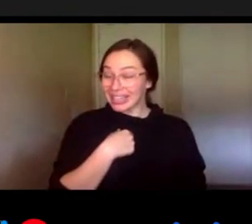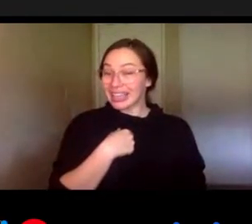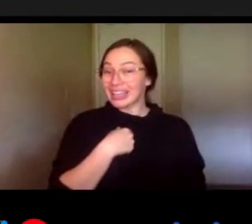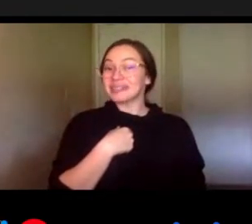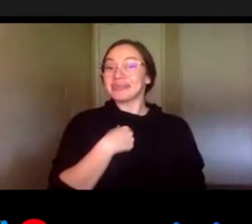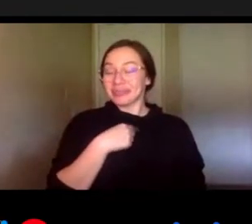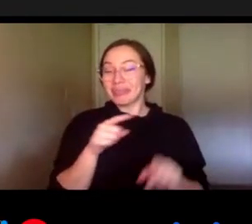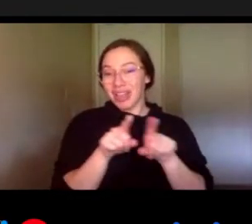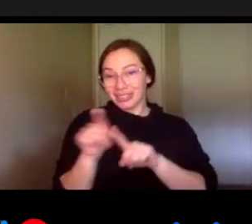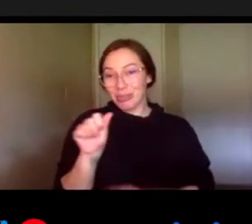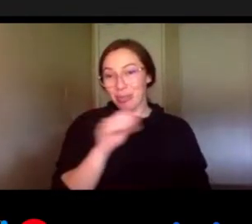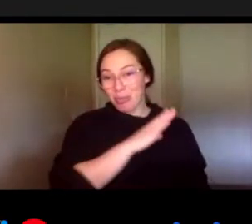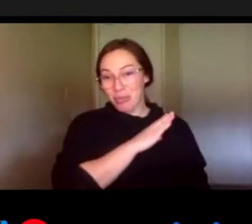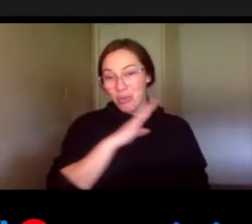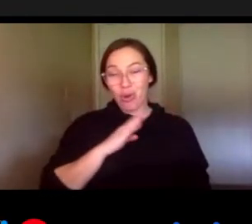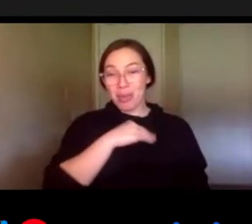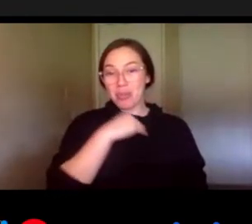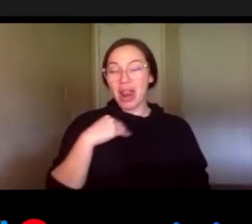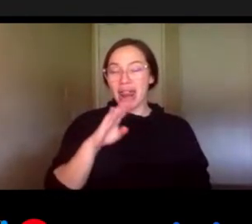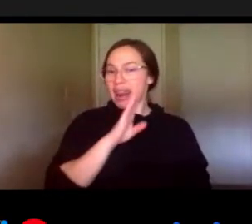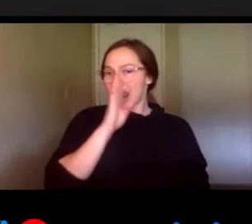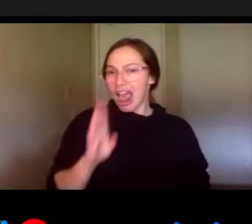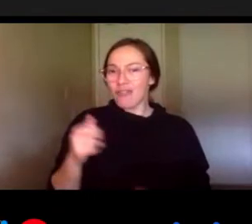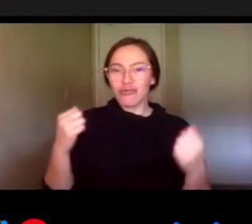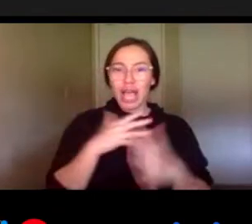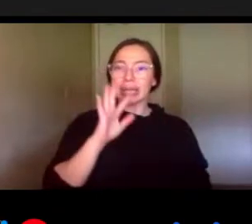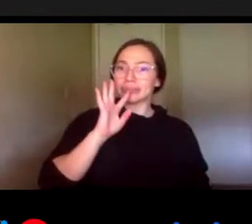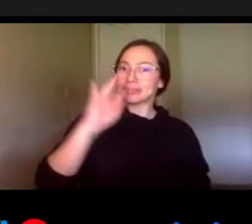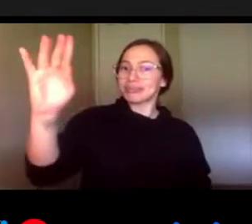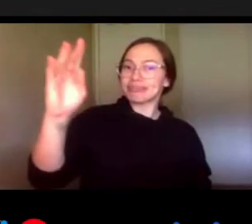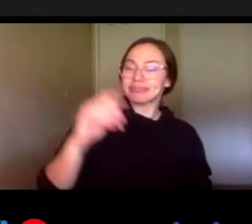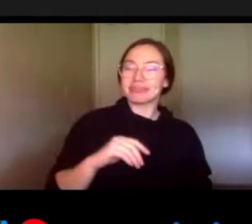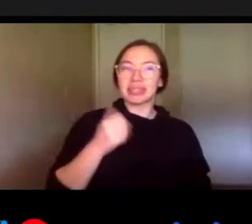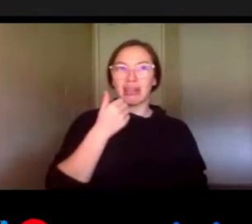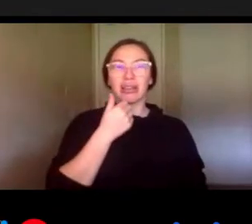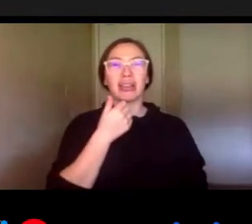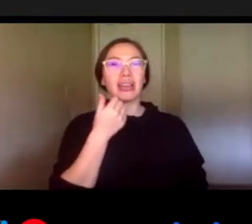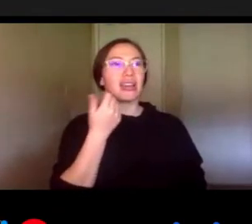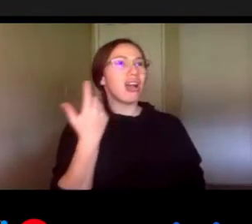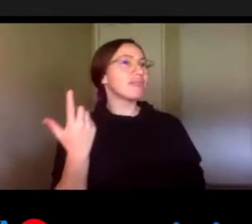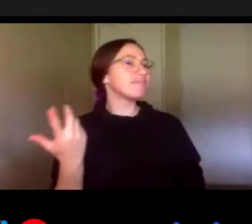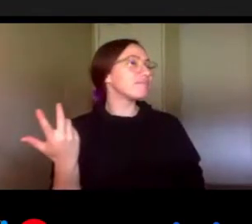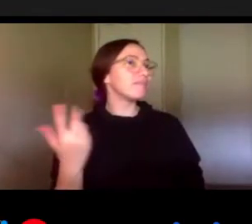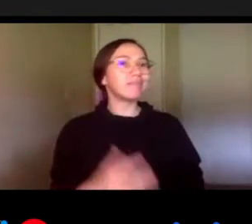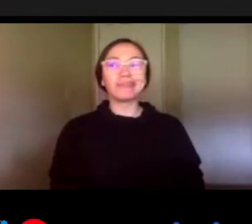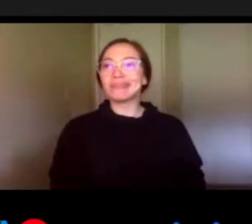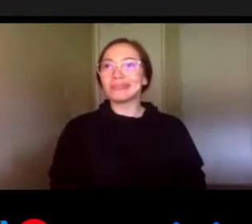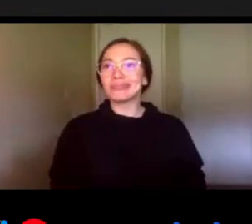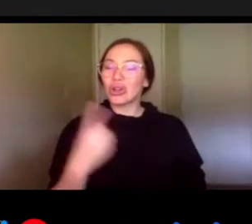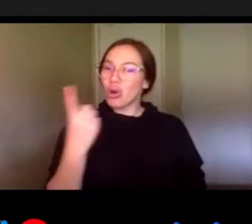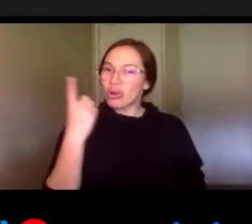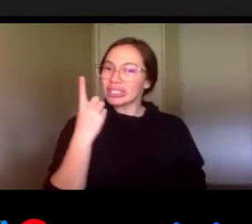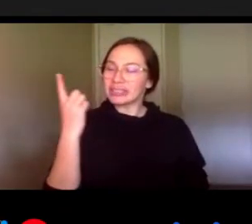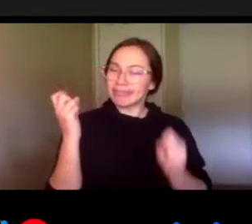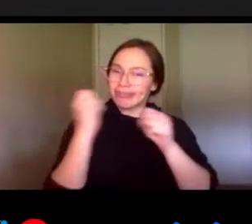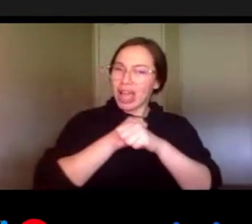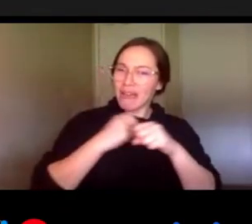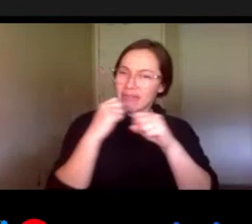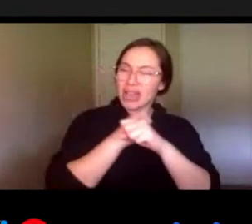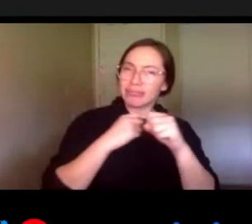as a board member who was never afraid to speak her mind, to was always fighting for what's